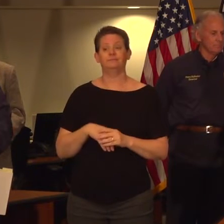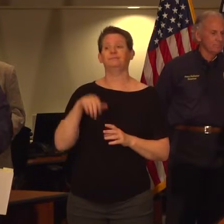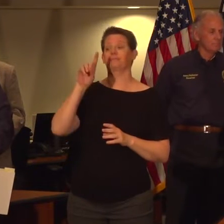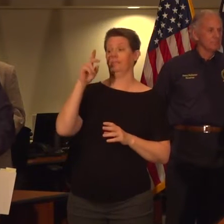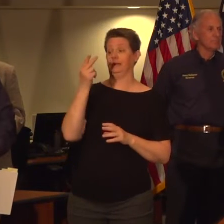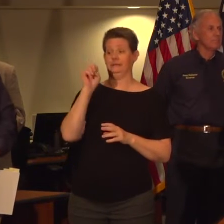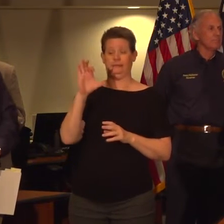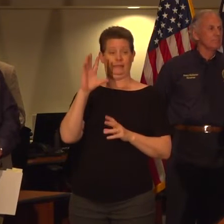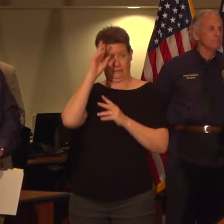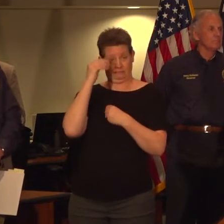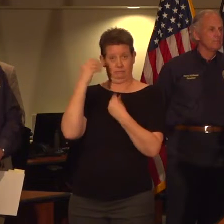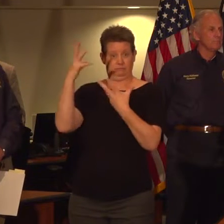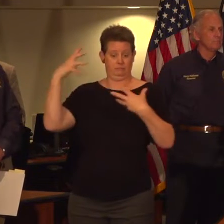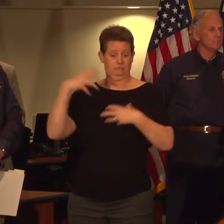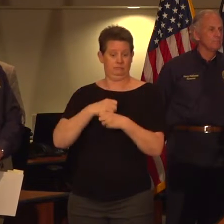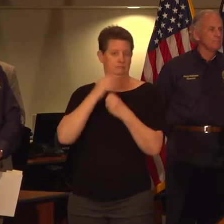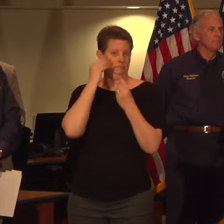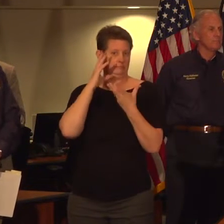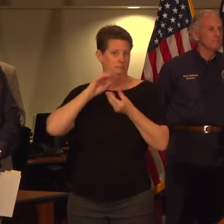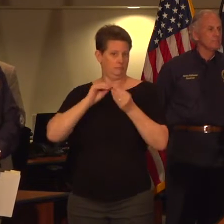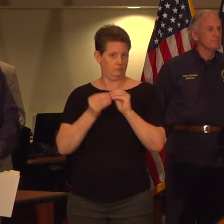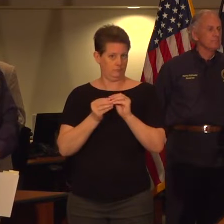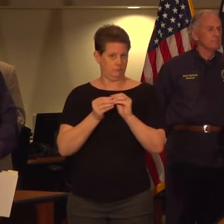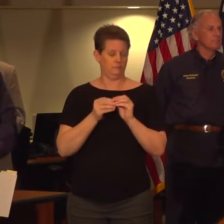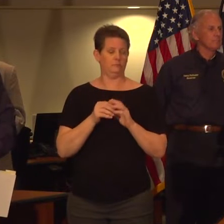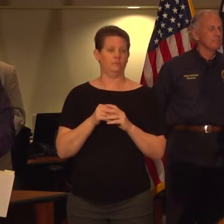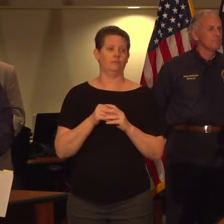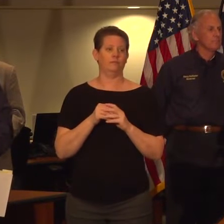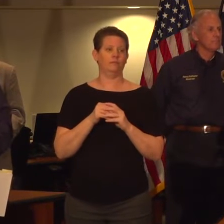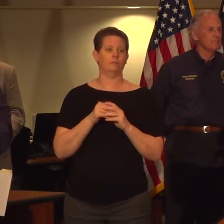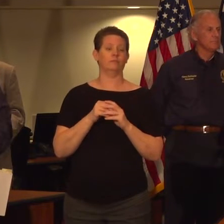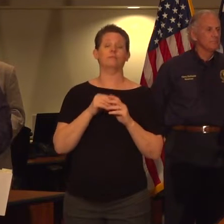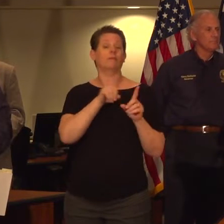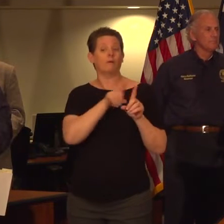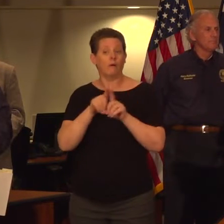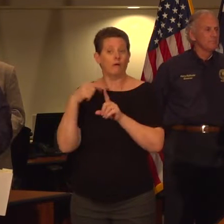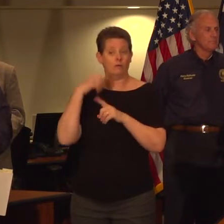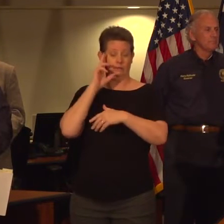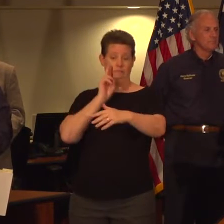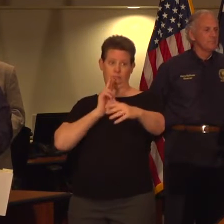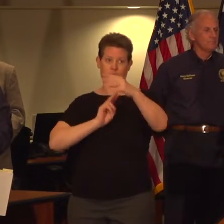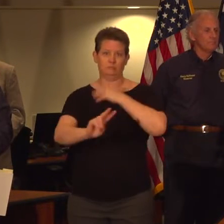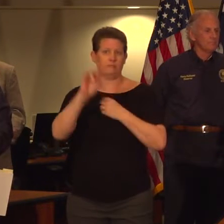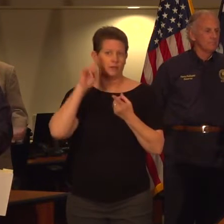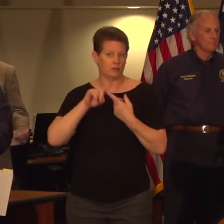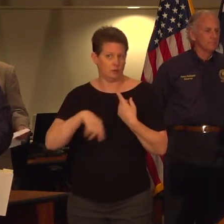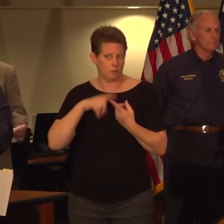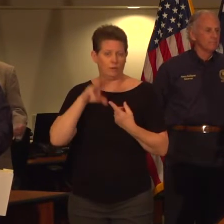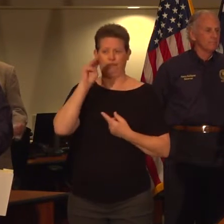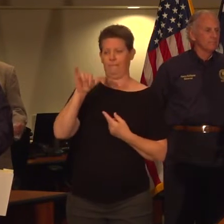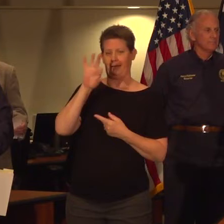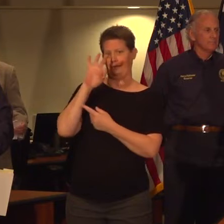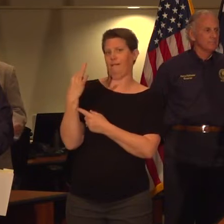updated summary regarding cases confirmed to date, as well as projections through May the 9th. And so what we're seeing now